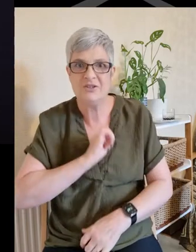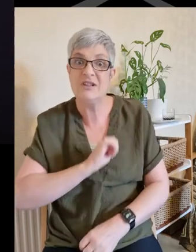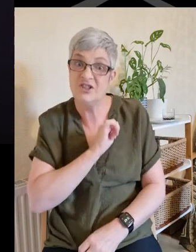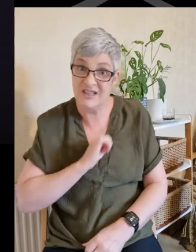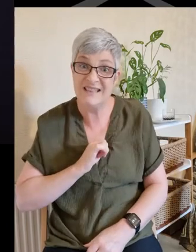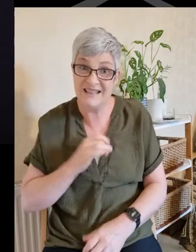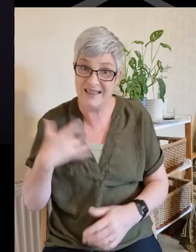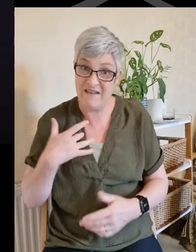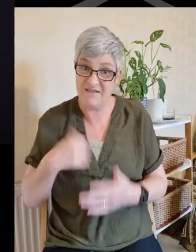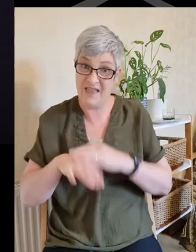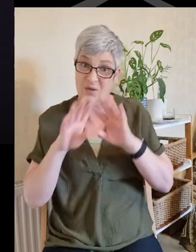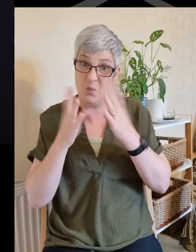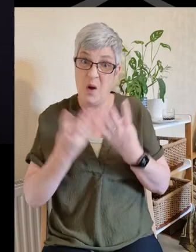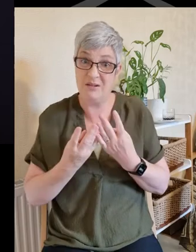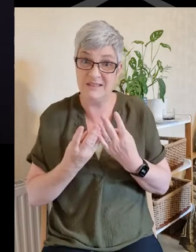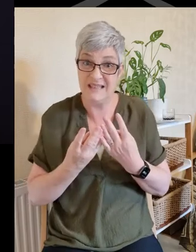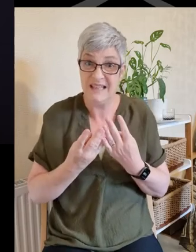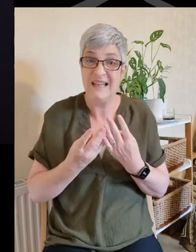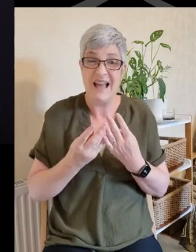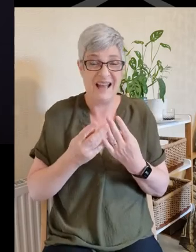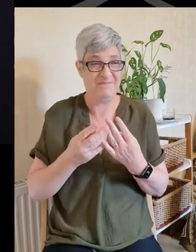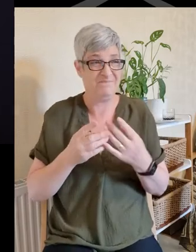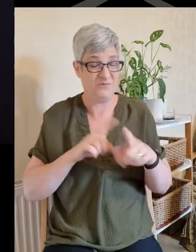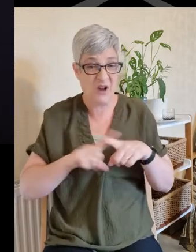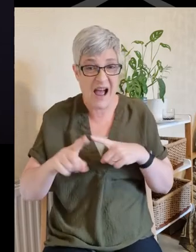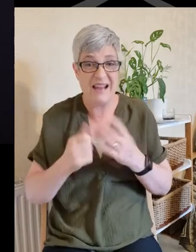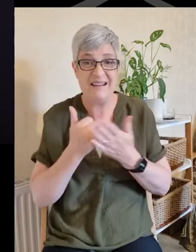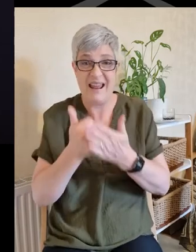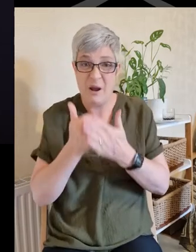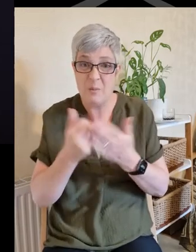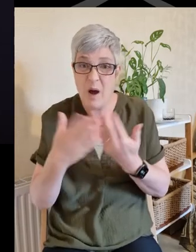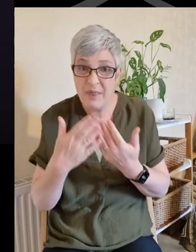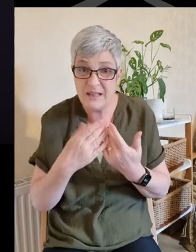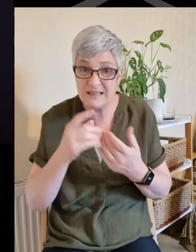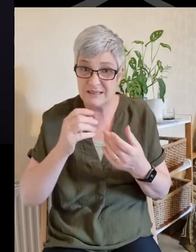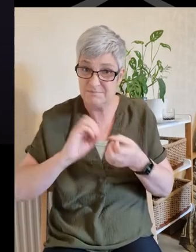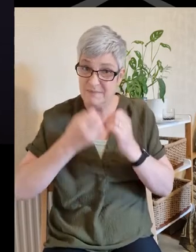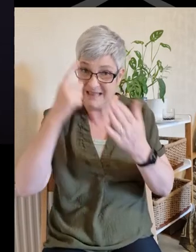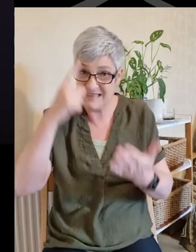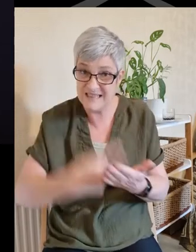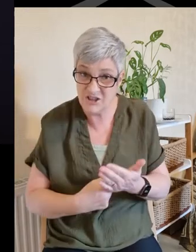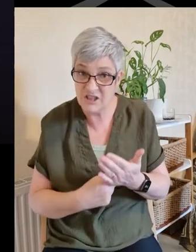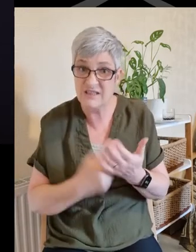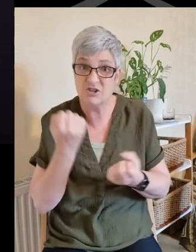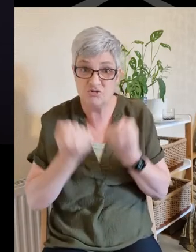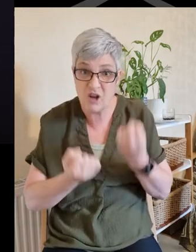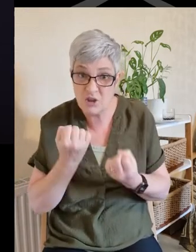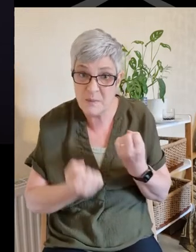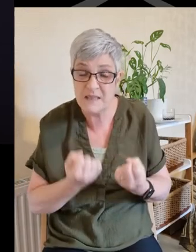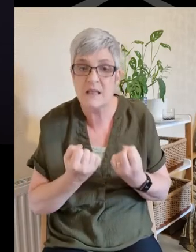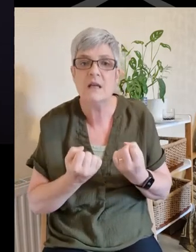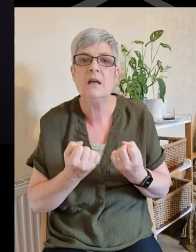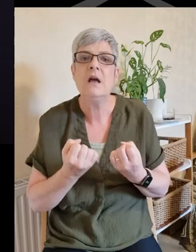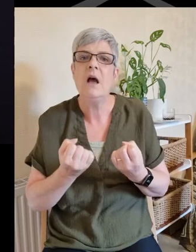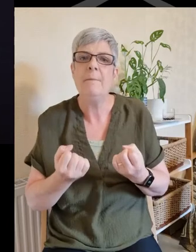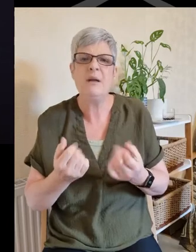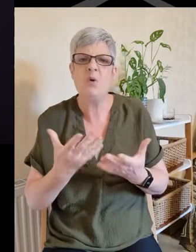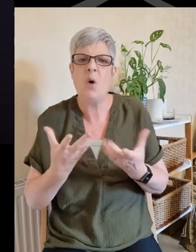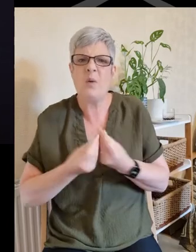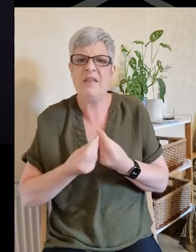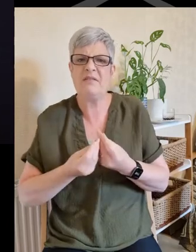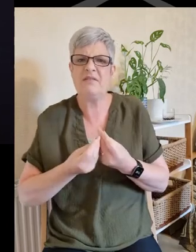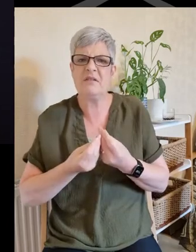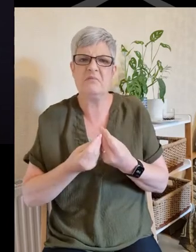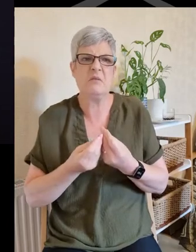have to join others in making the kind of decisions and judgments. But we are not to do so just with the current mood or